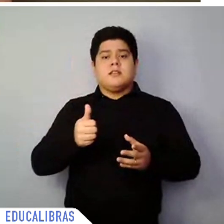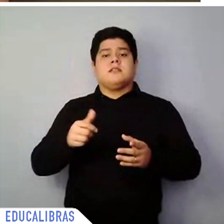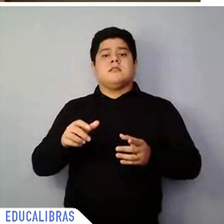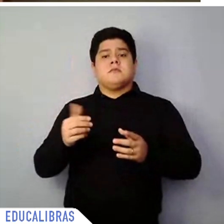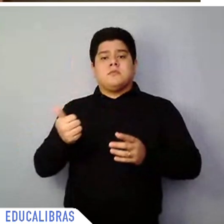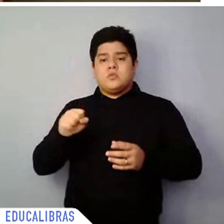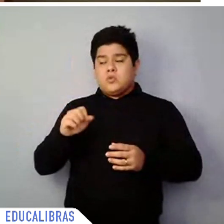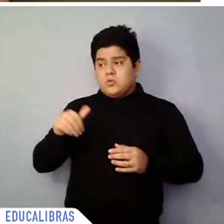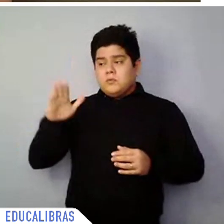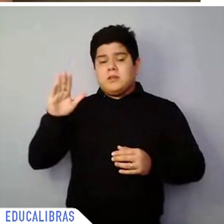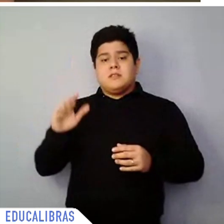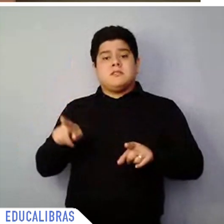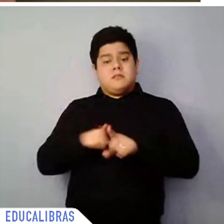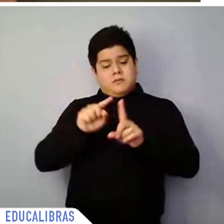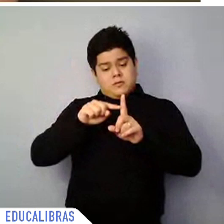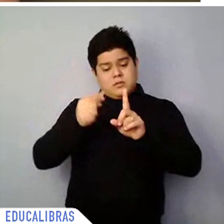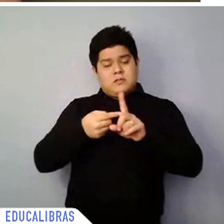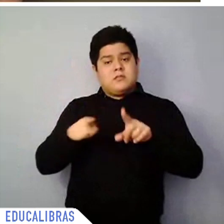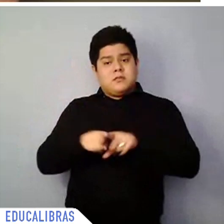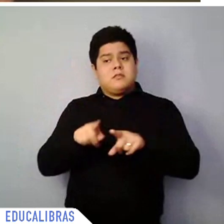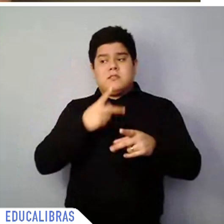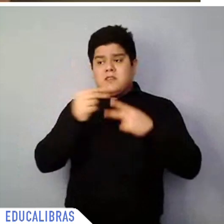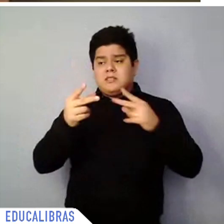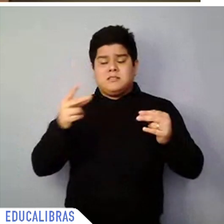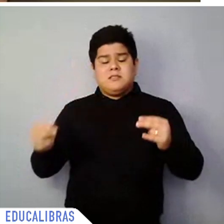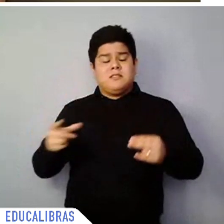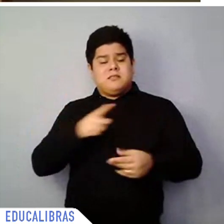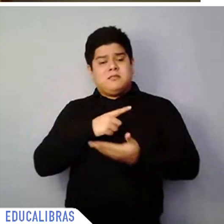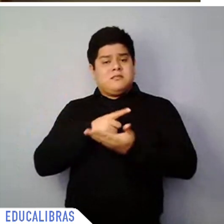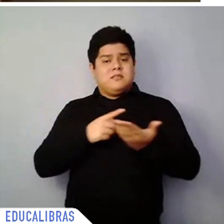million people vaccinated, with all